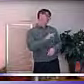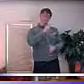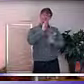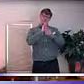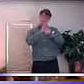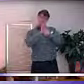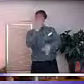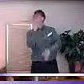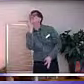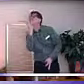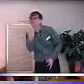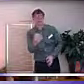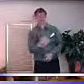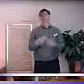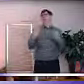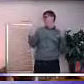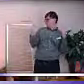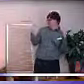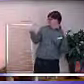and trust me, there were many.